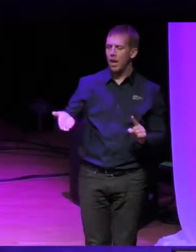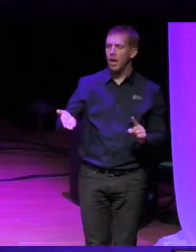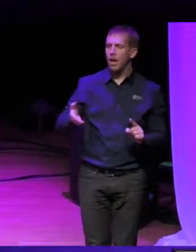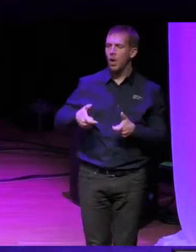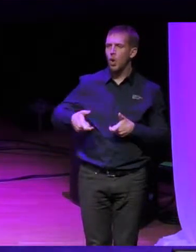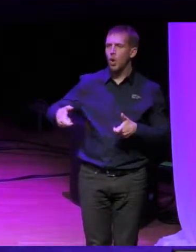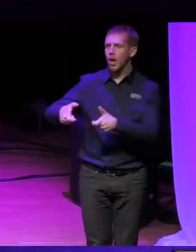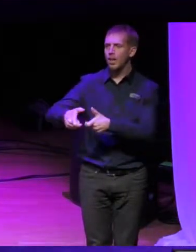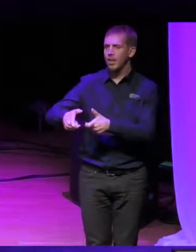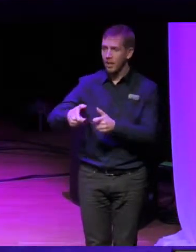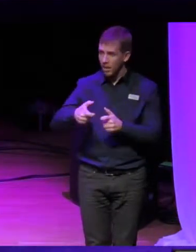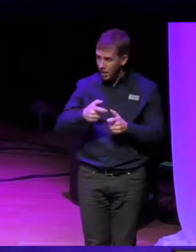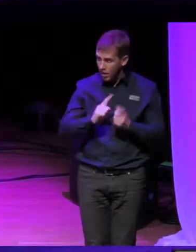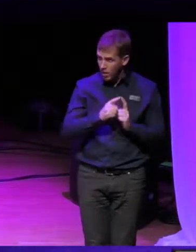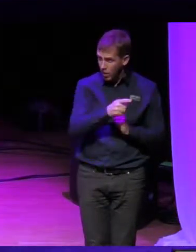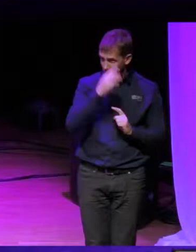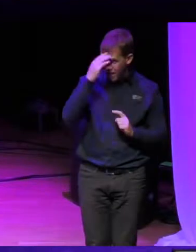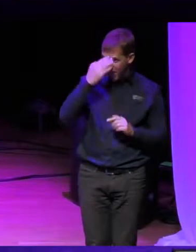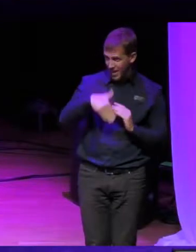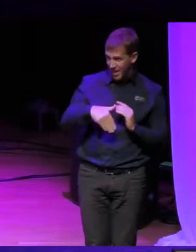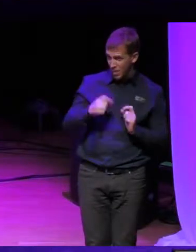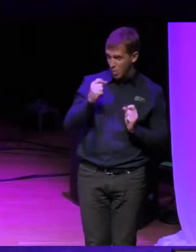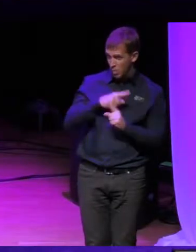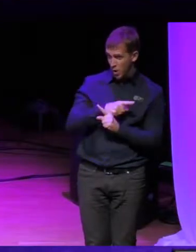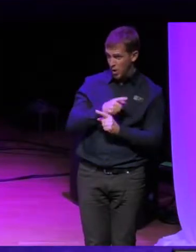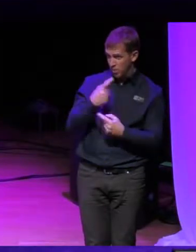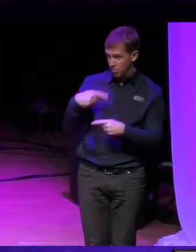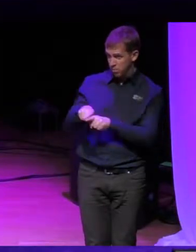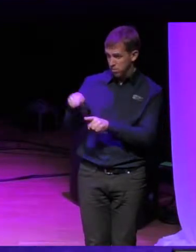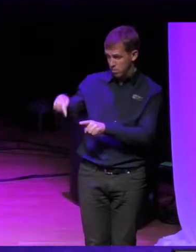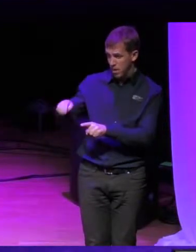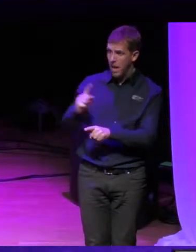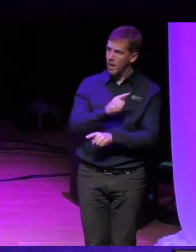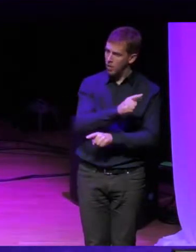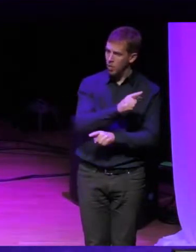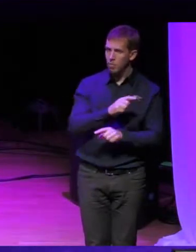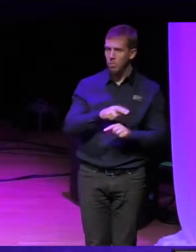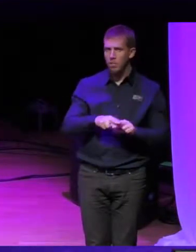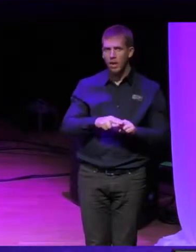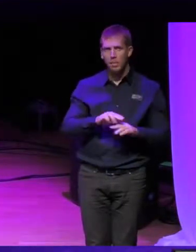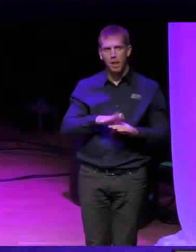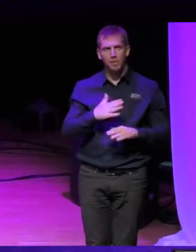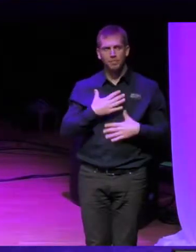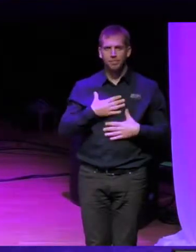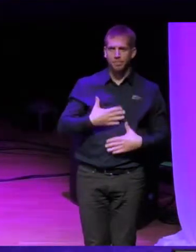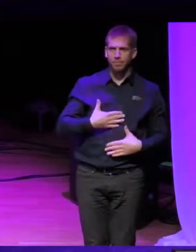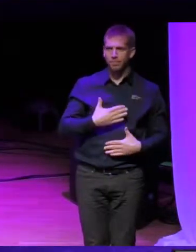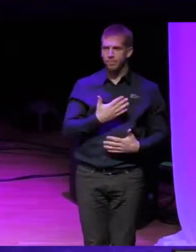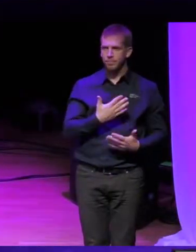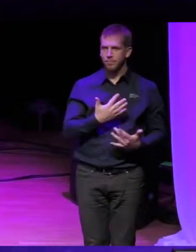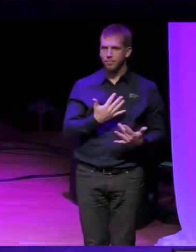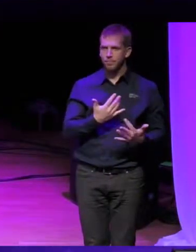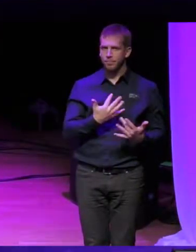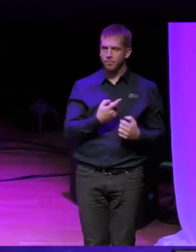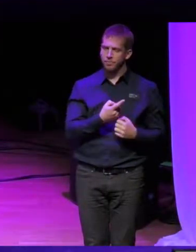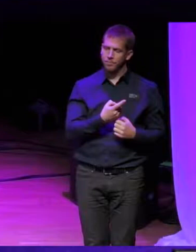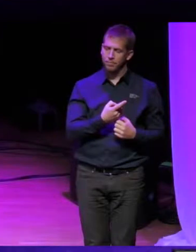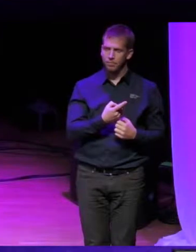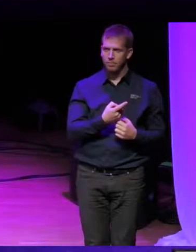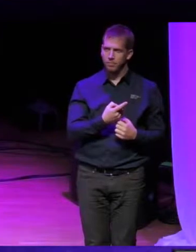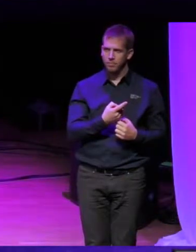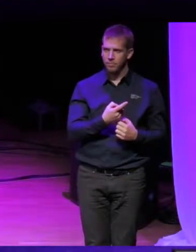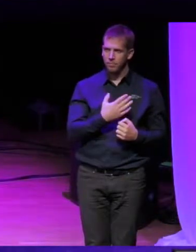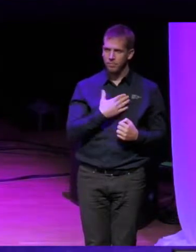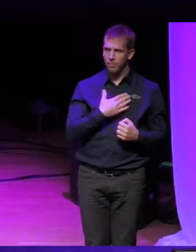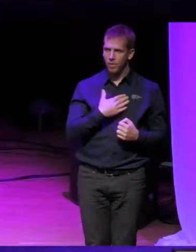they know they won't get the support they need, or is it just that they feel that they need to sort of realize their promises